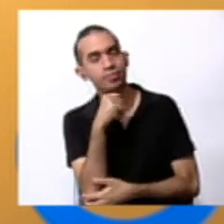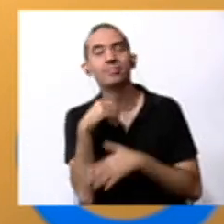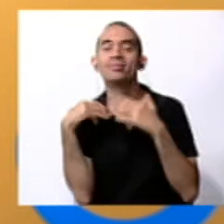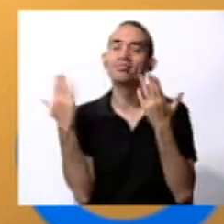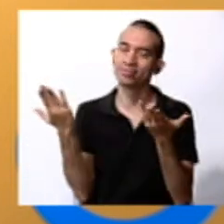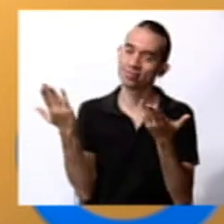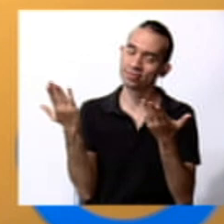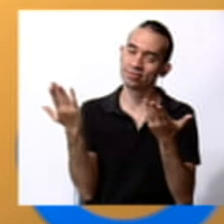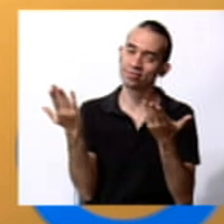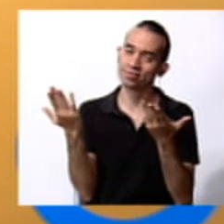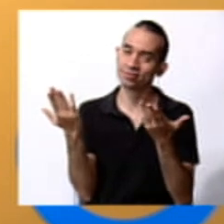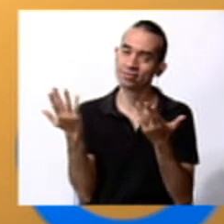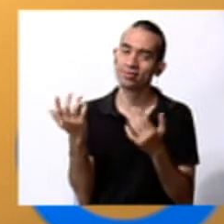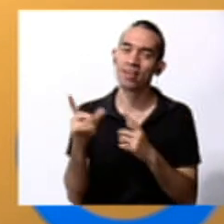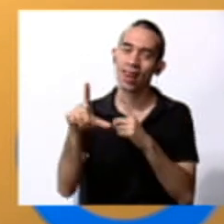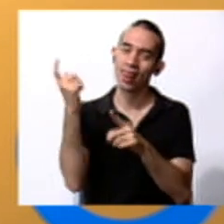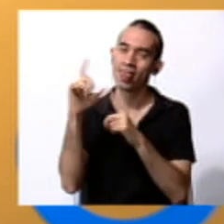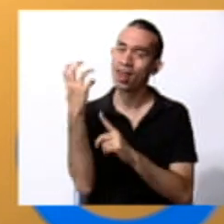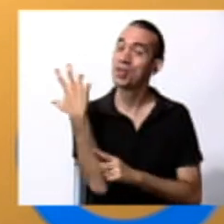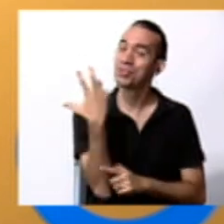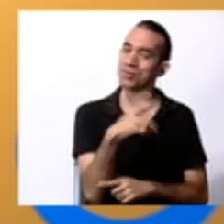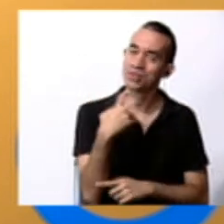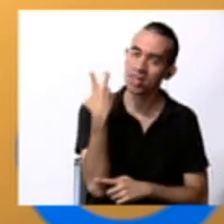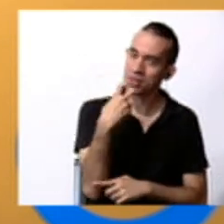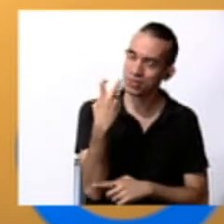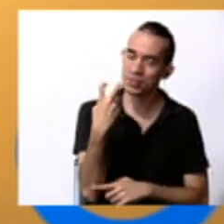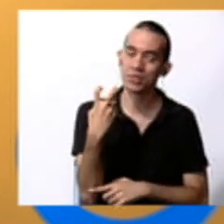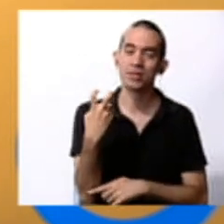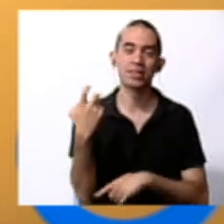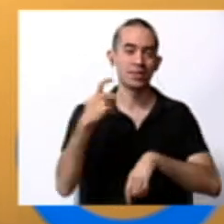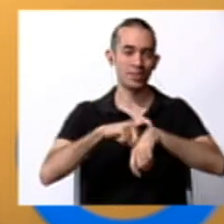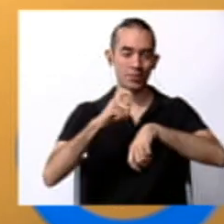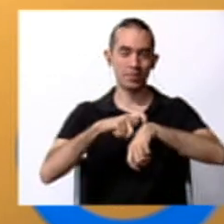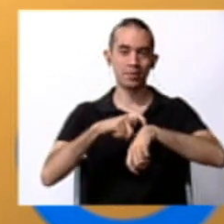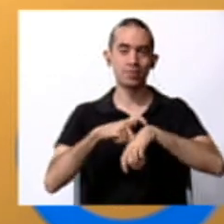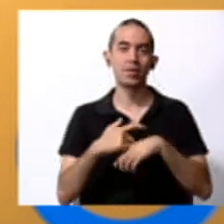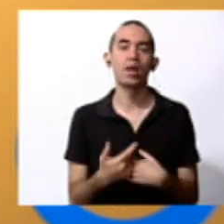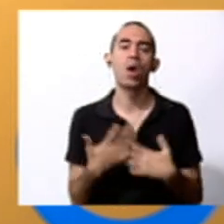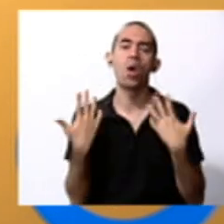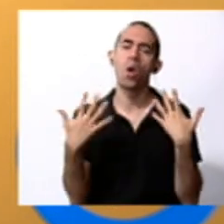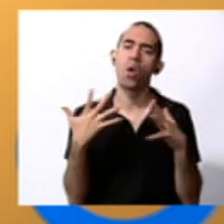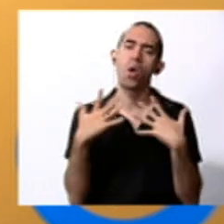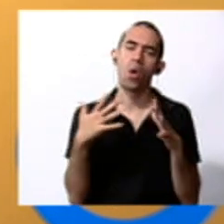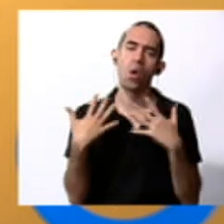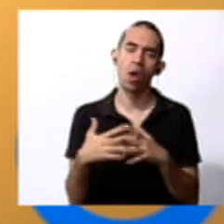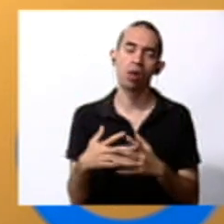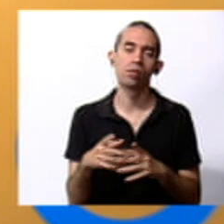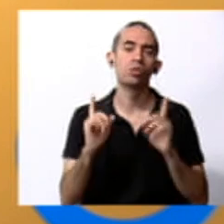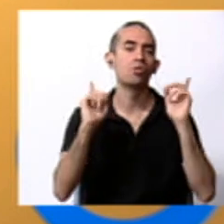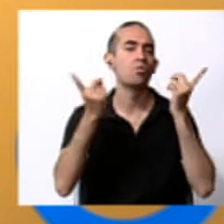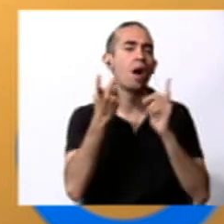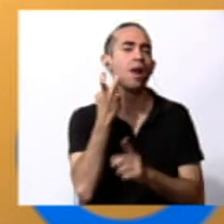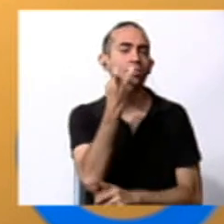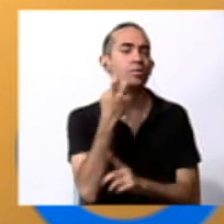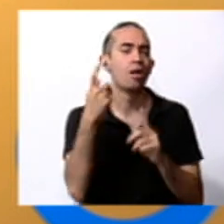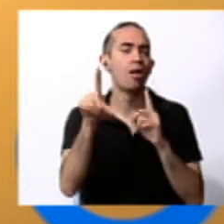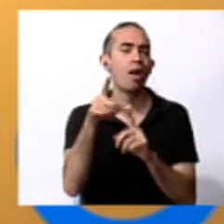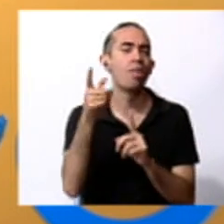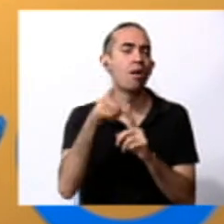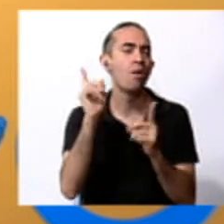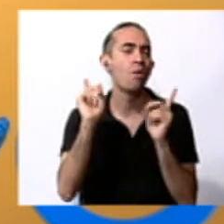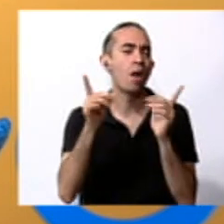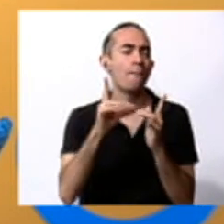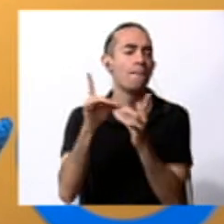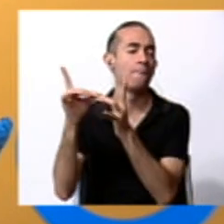it's letter and sounds time. And today we have a very special sound and letter. And